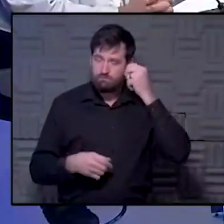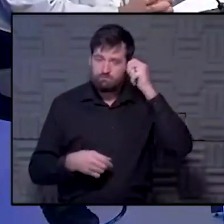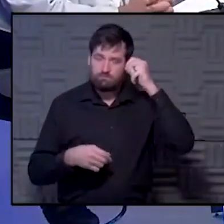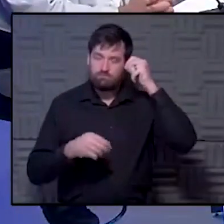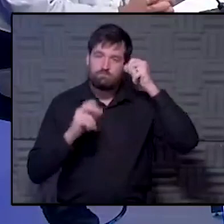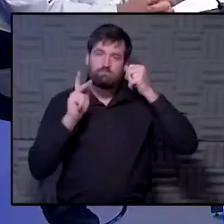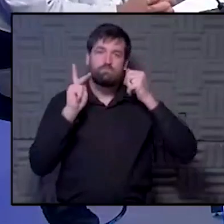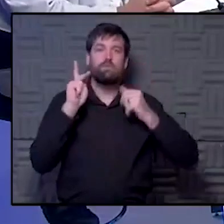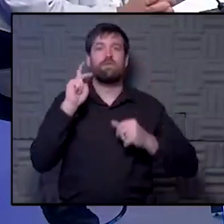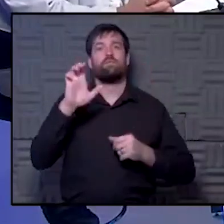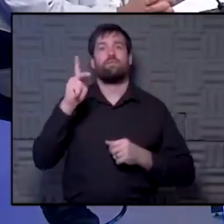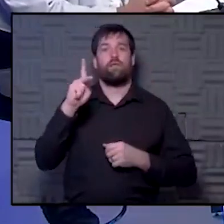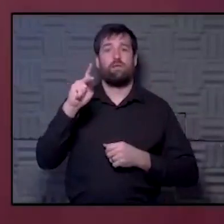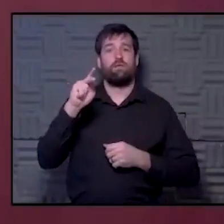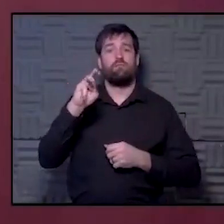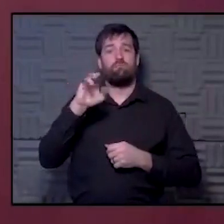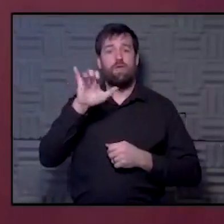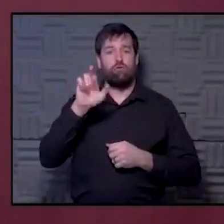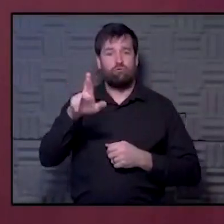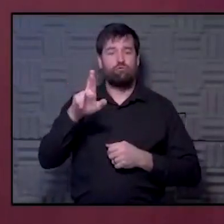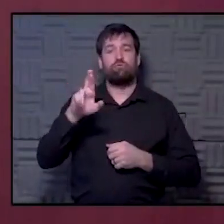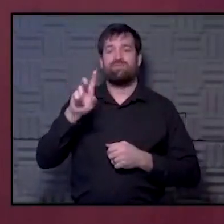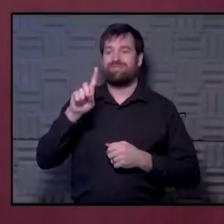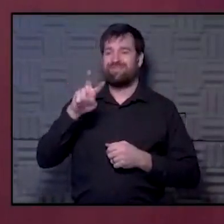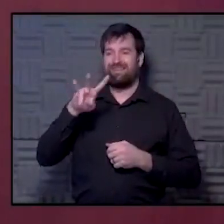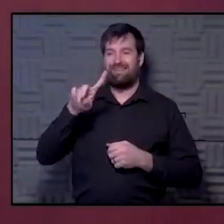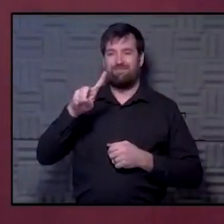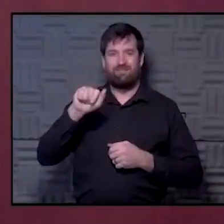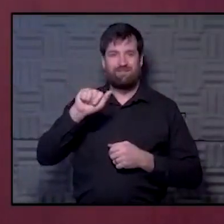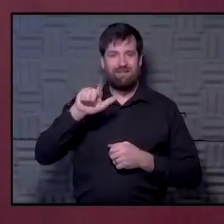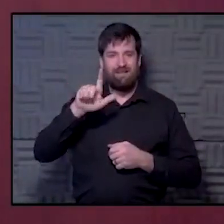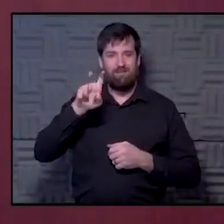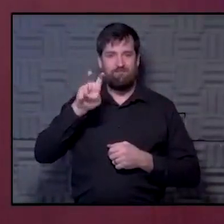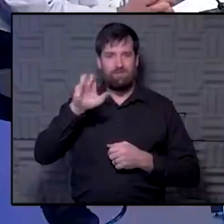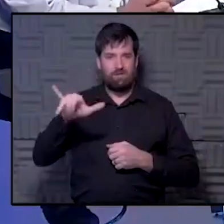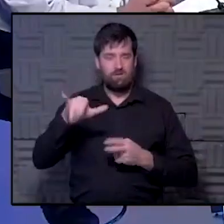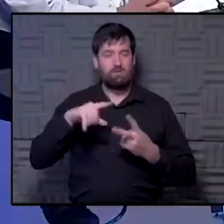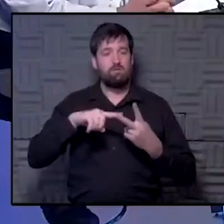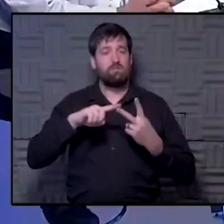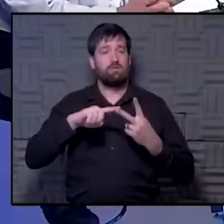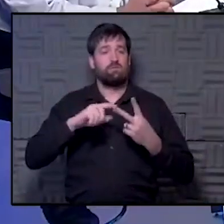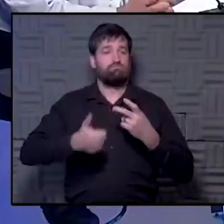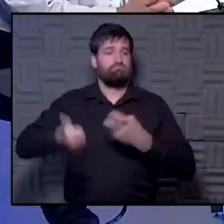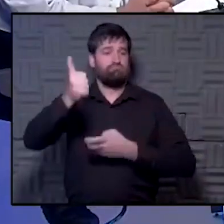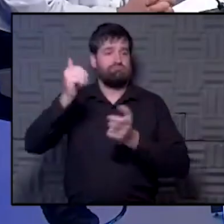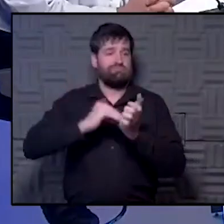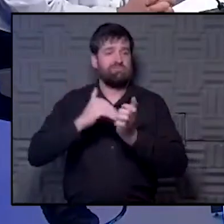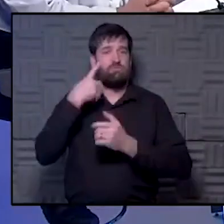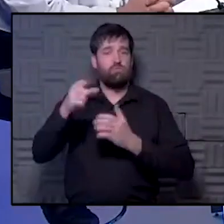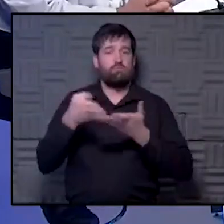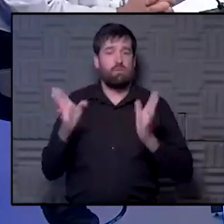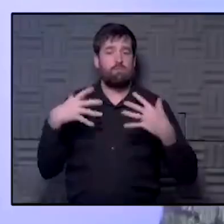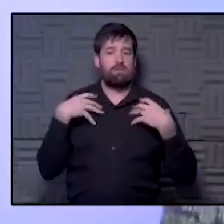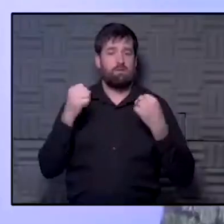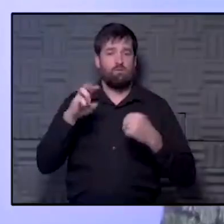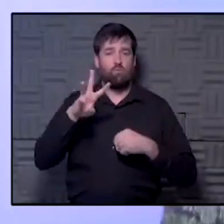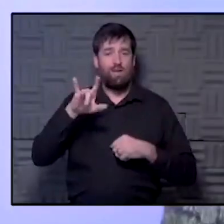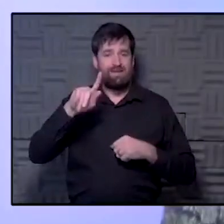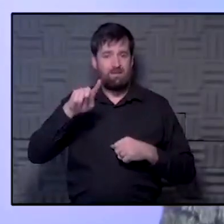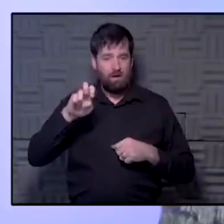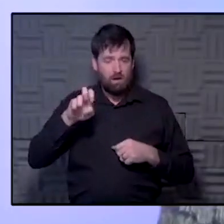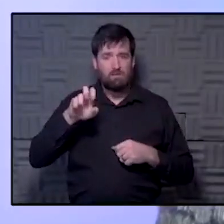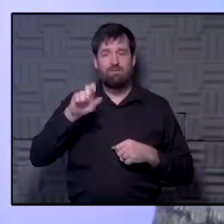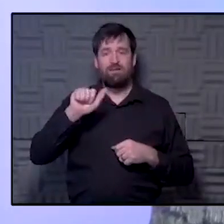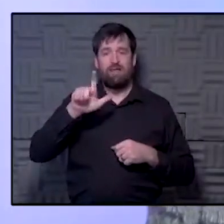of the Unified Government, David Alvey. We're delighted to have you back today. Thank you for being here, sir. Chief Medical Officer for the Public Health Department for Wyandotte County, Dr.